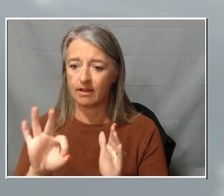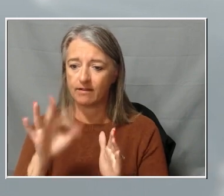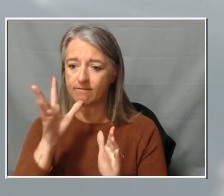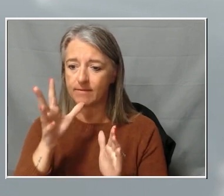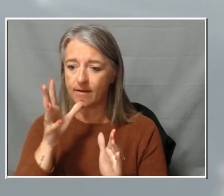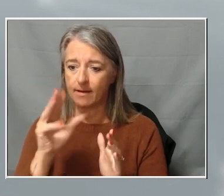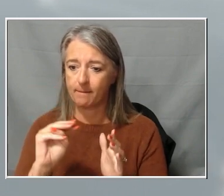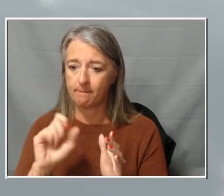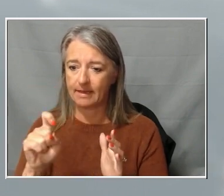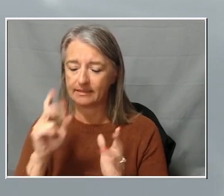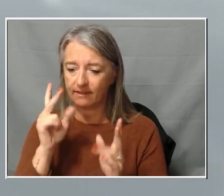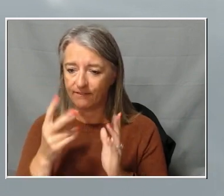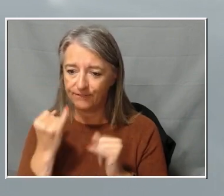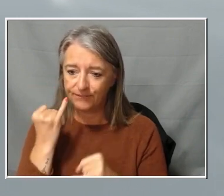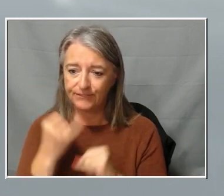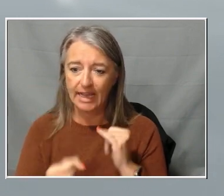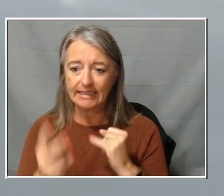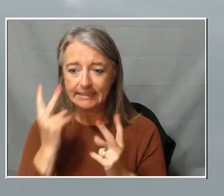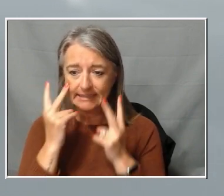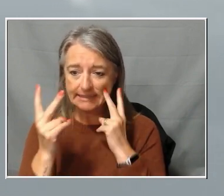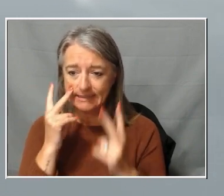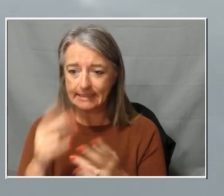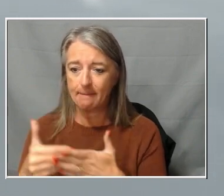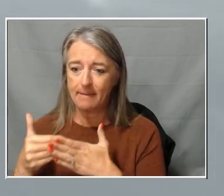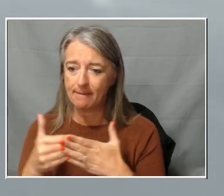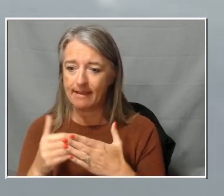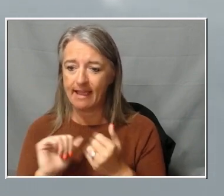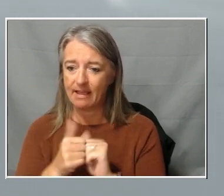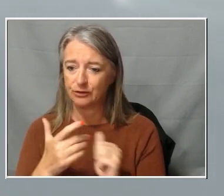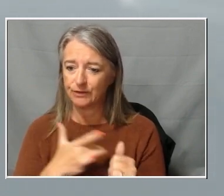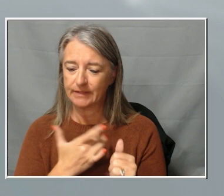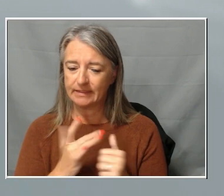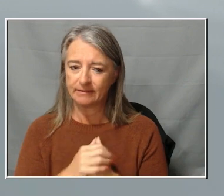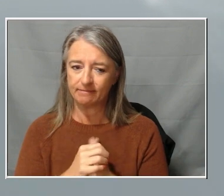I mean, just to see anything, but then to see that little guy. Oh,